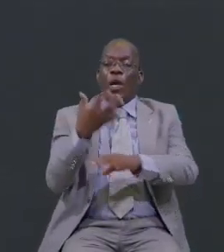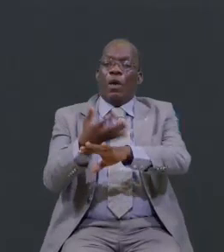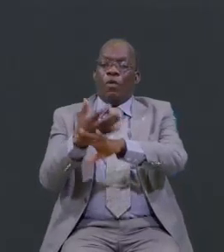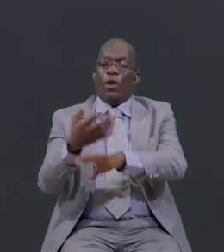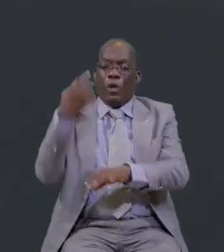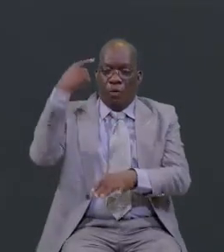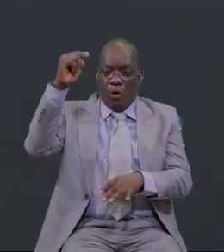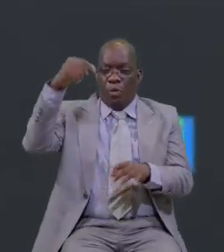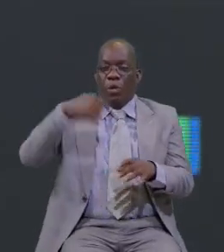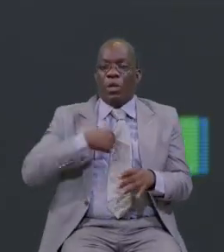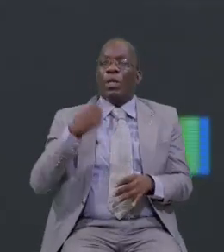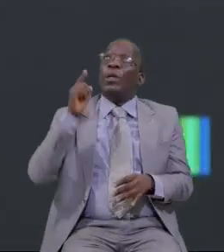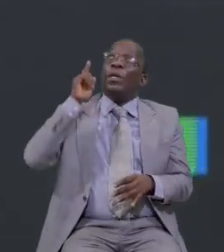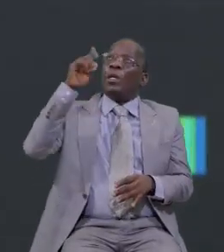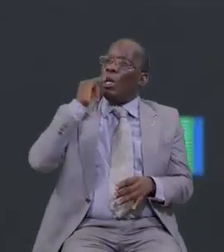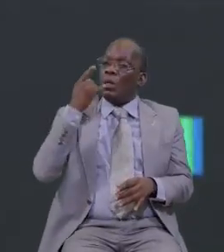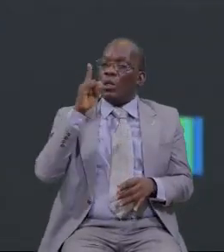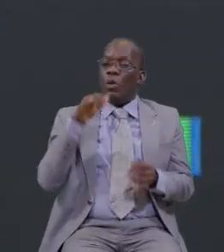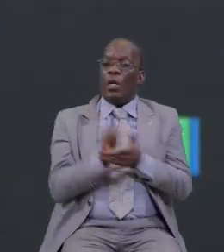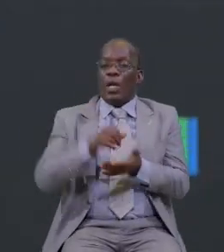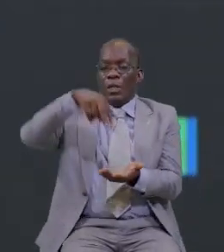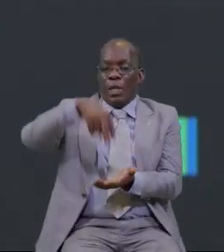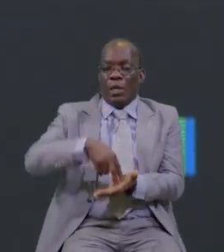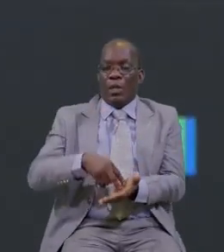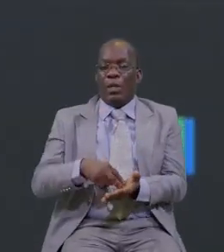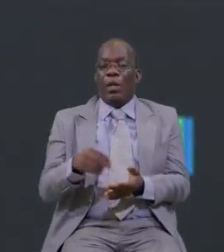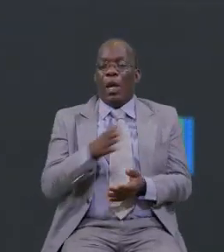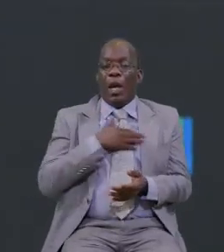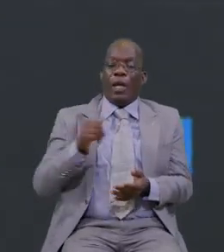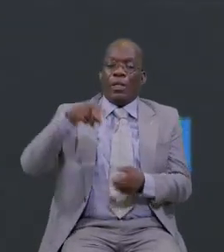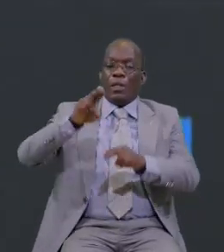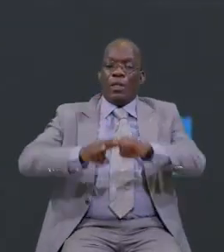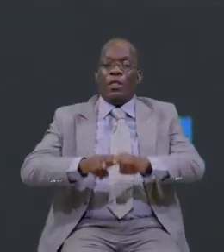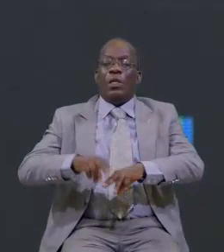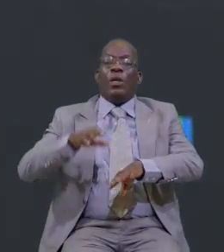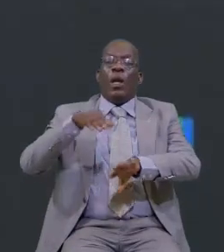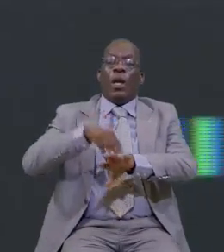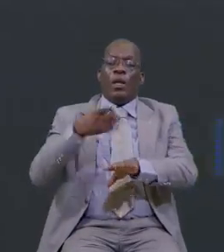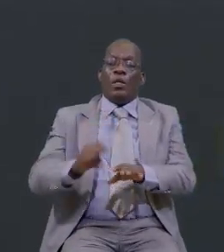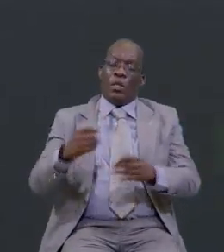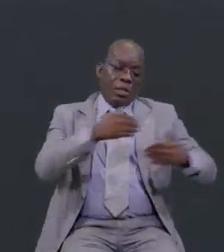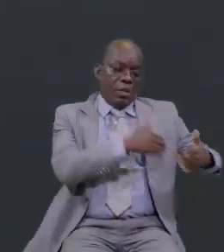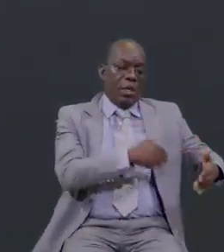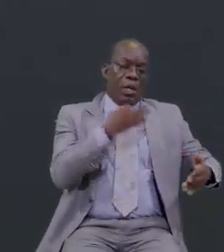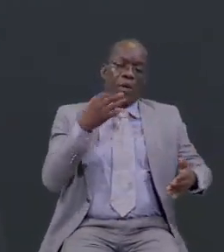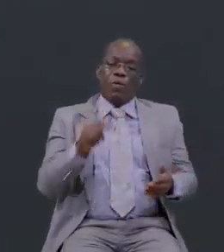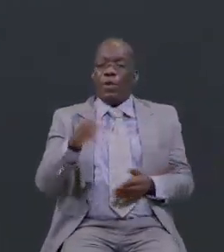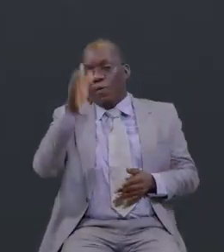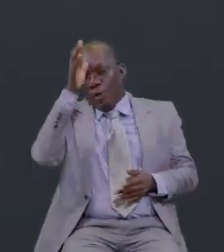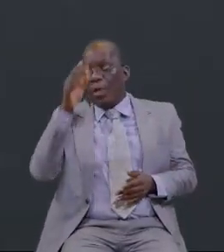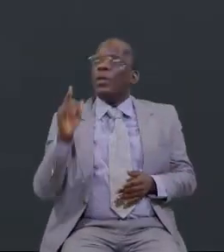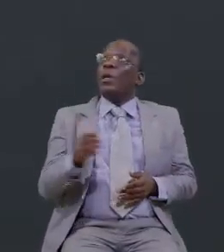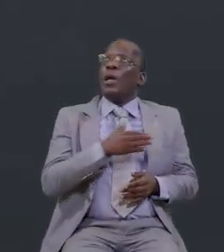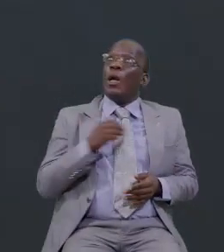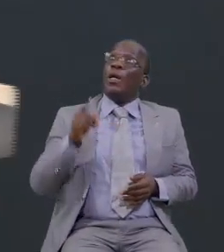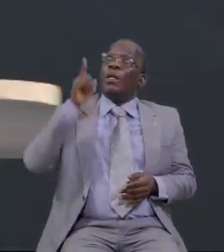the one that stands and that sits at the side of the Father. And he is making